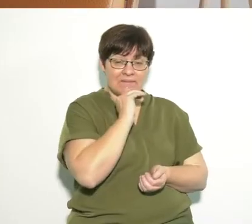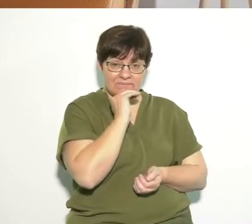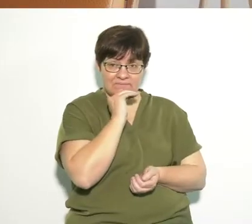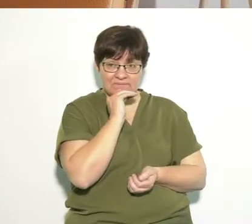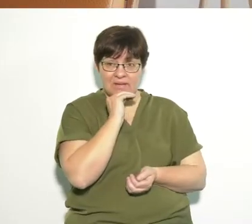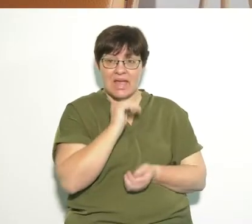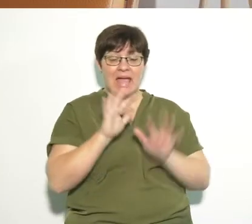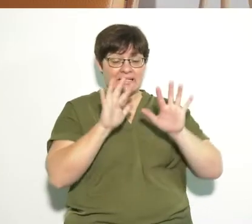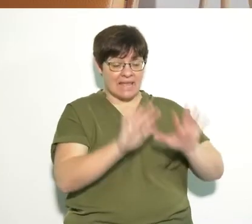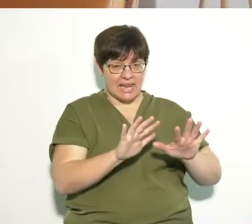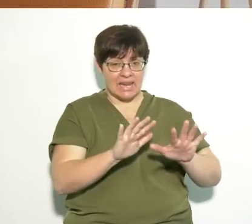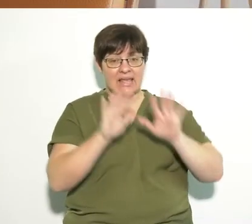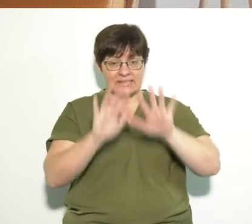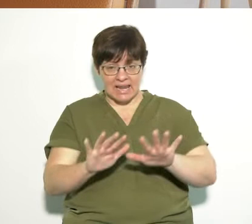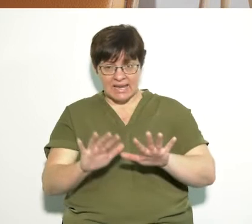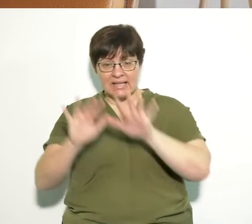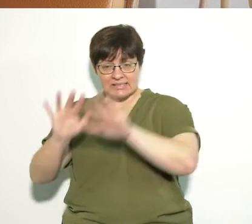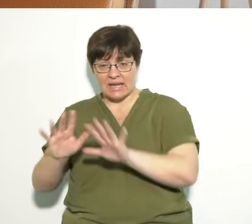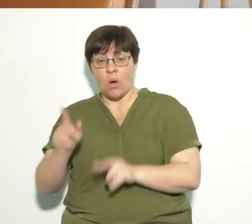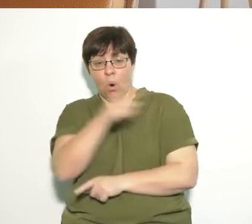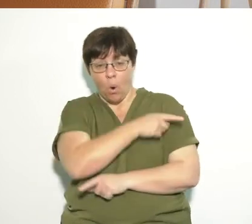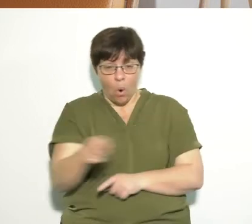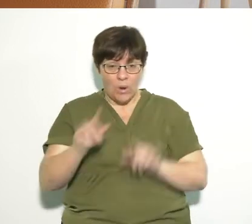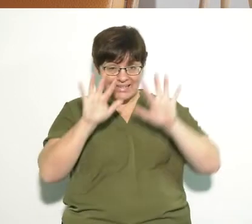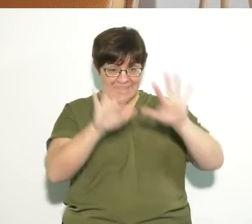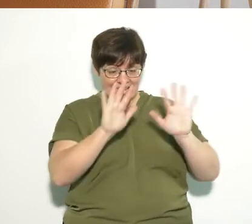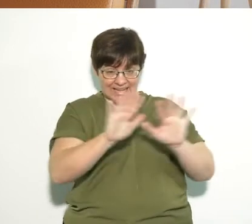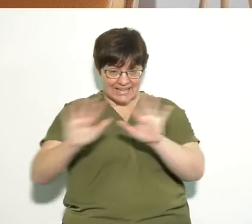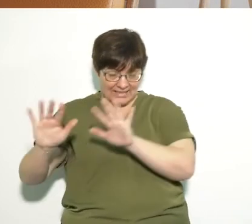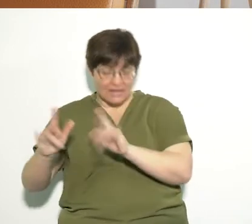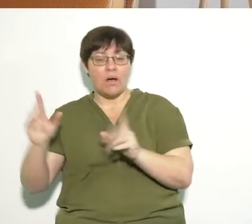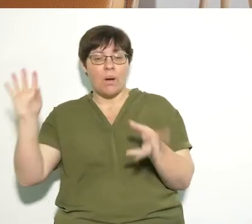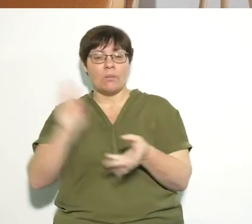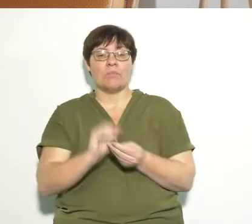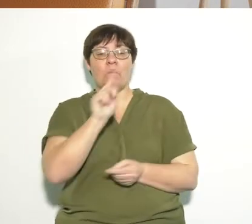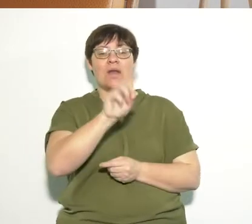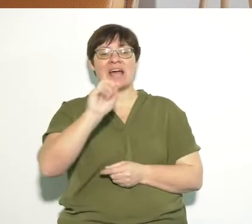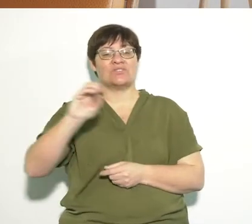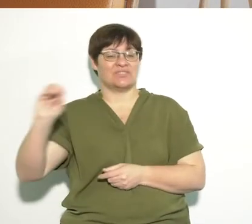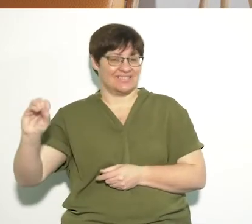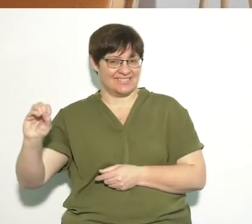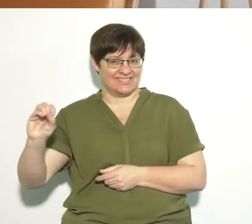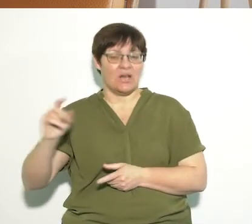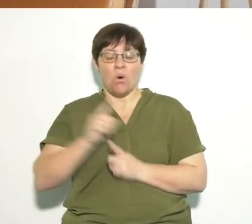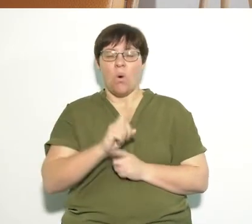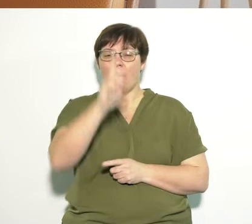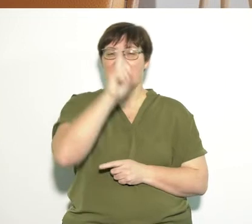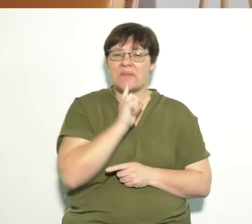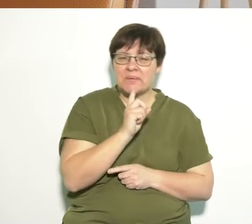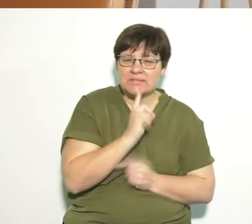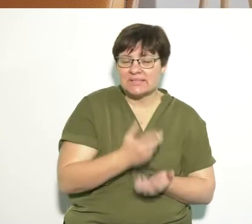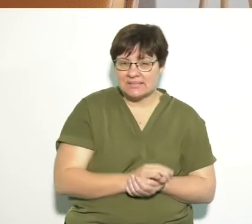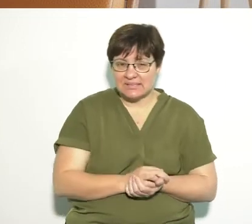these and you have 10 tens, it creates 100. And you can also then introduce the idea of